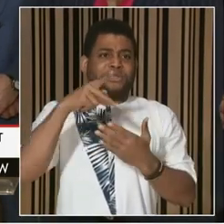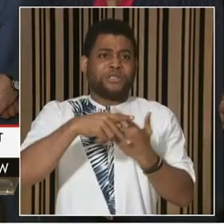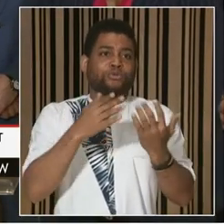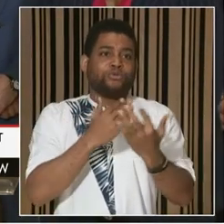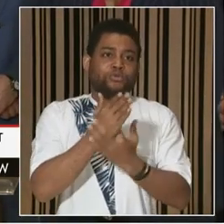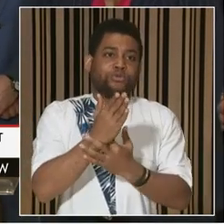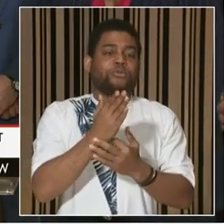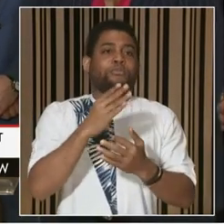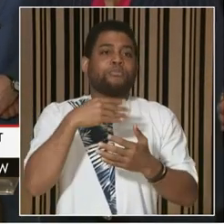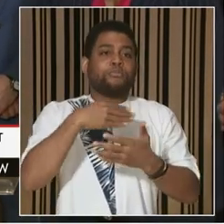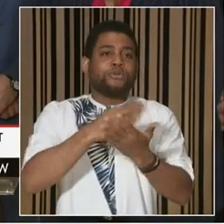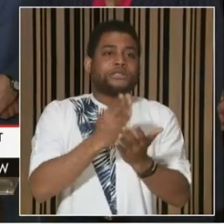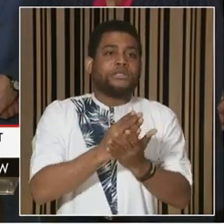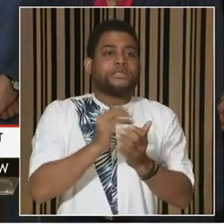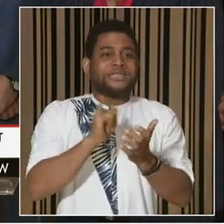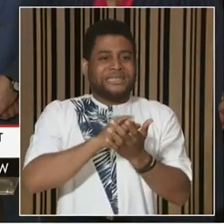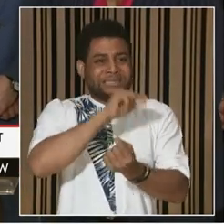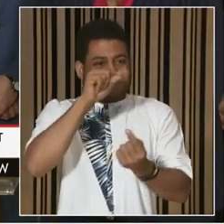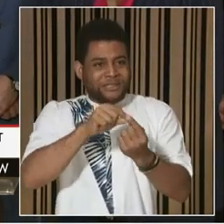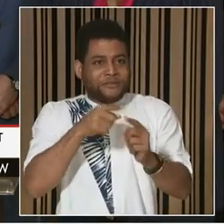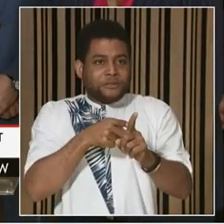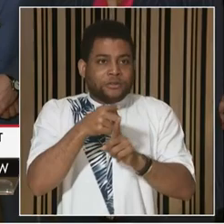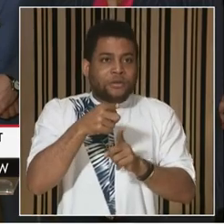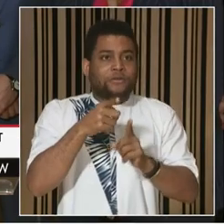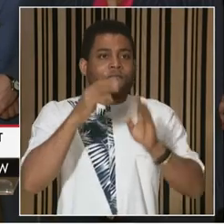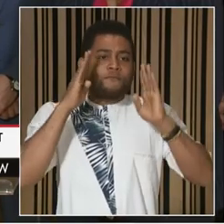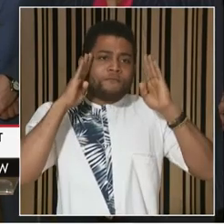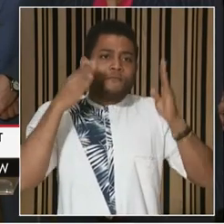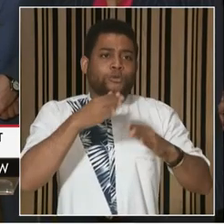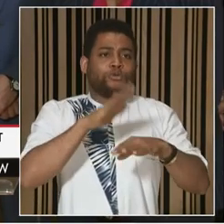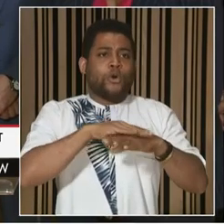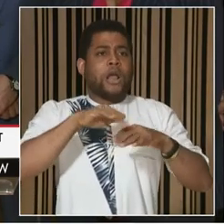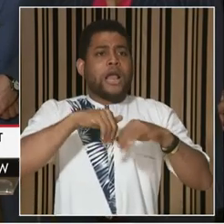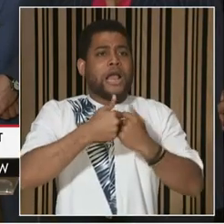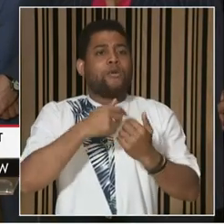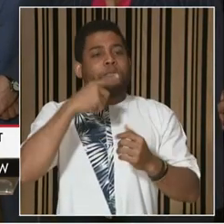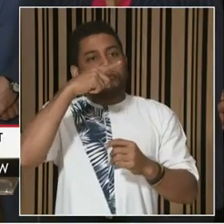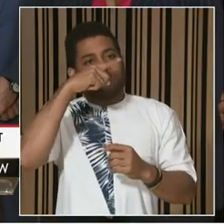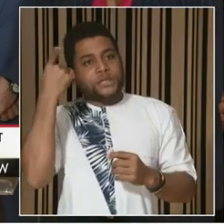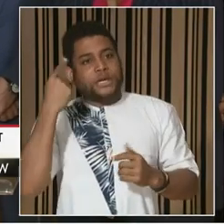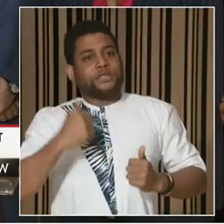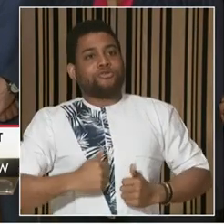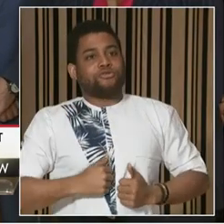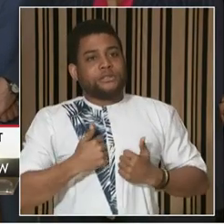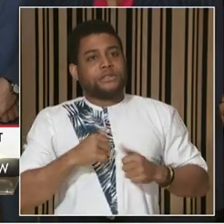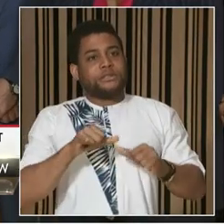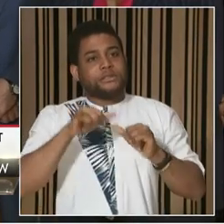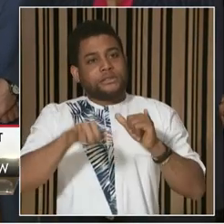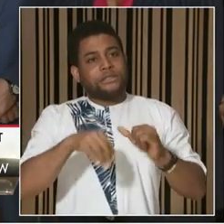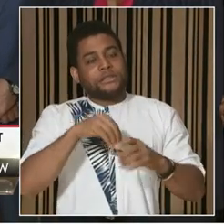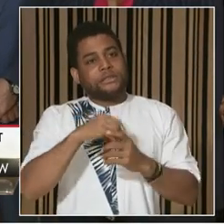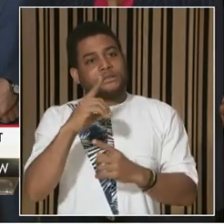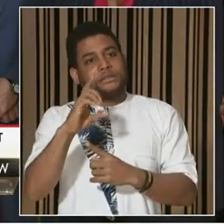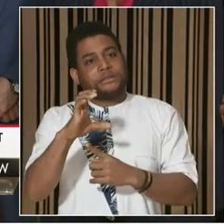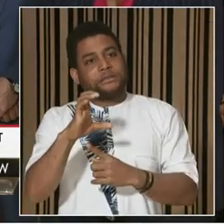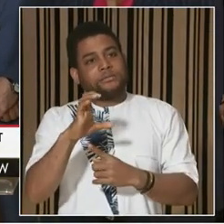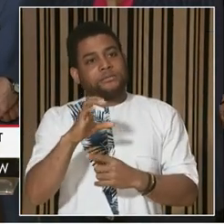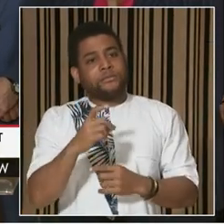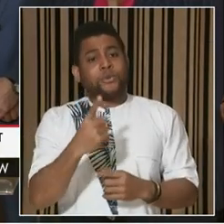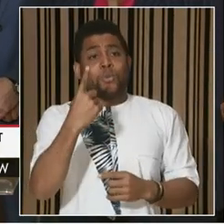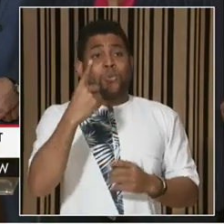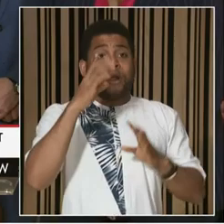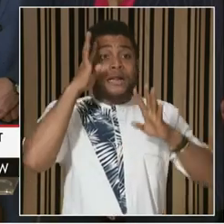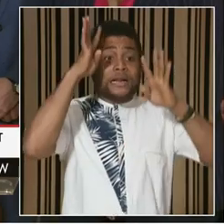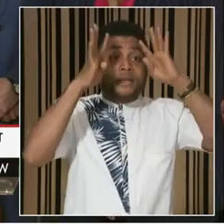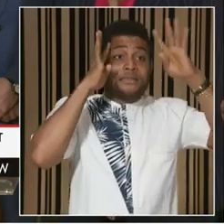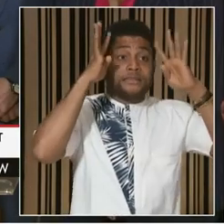that are specifically focused on how black residents can stay in the district. One innovative initiative